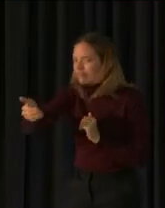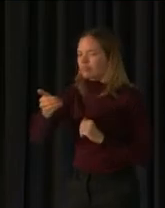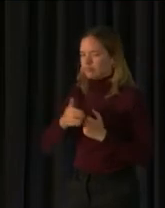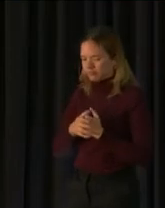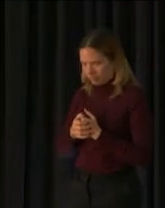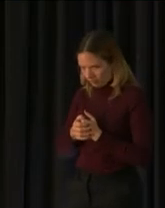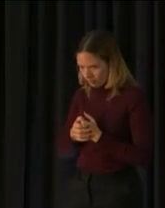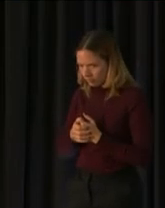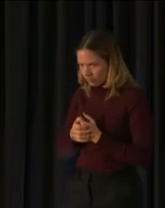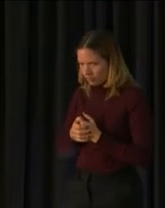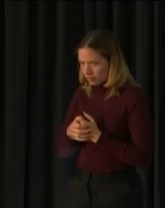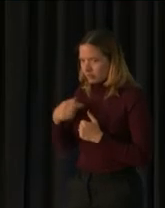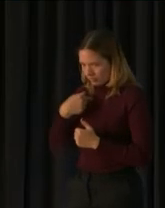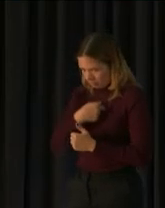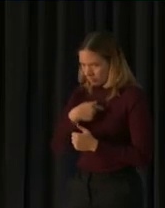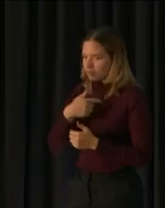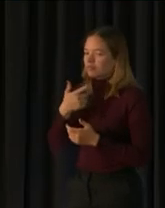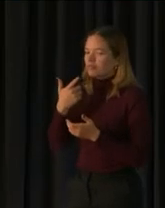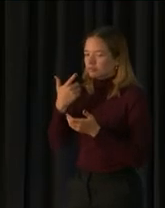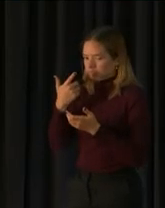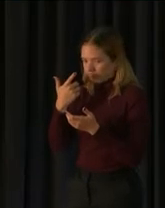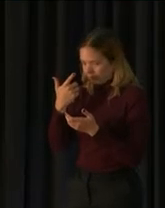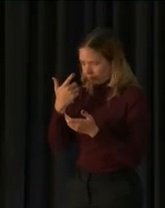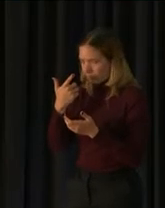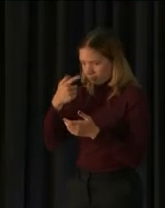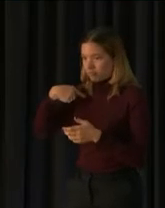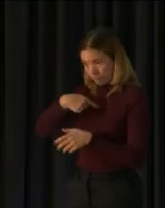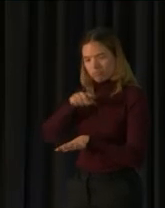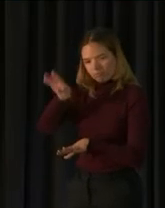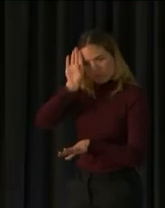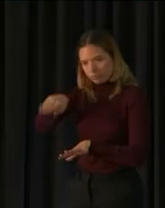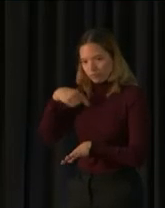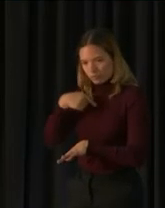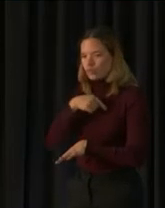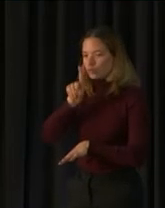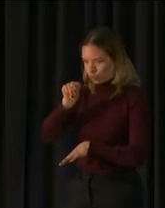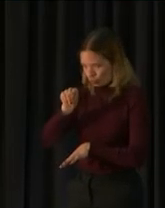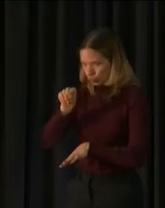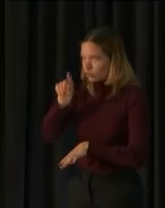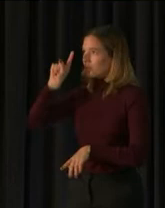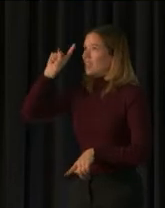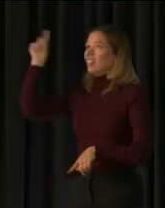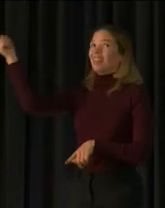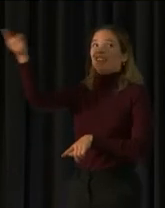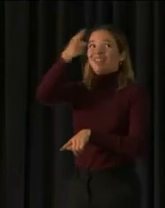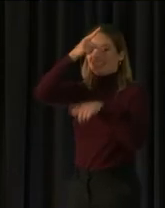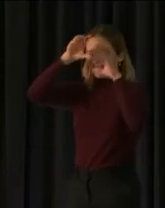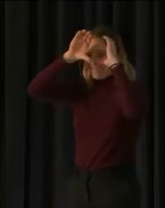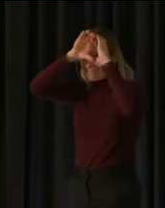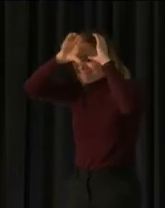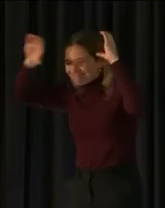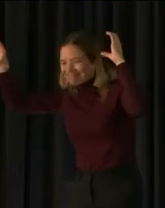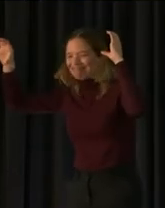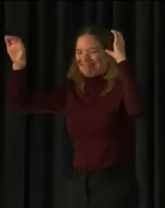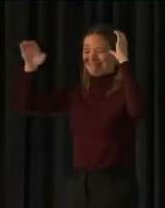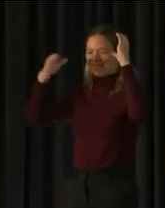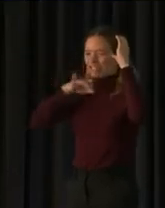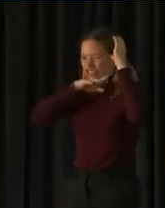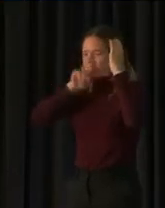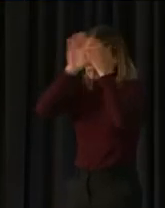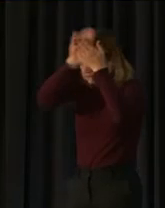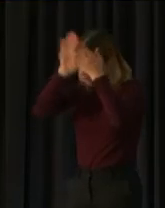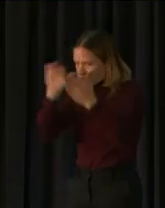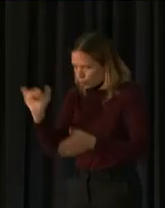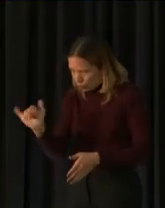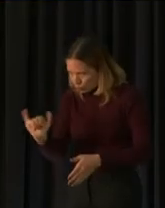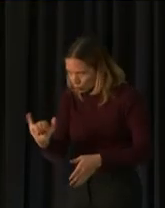include high-touch surface areas, deep cleaning through our scheduled breaks and as needed after a suspected or reported COVID-19